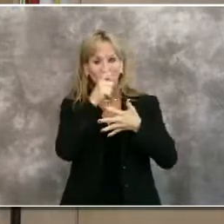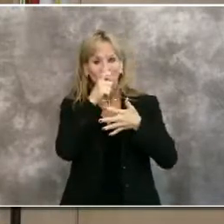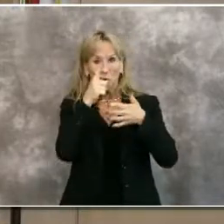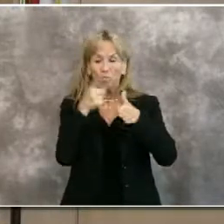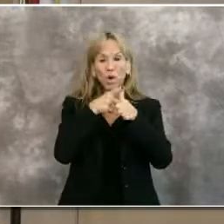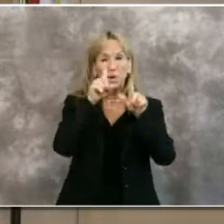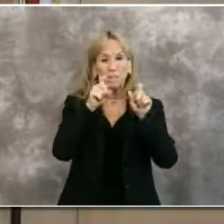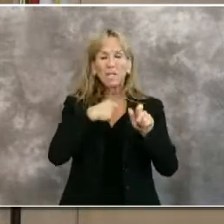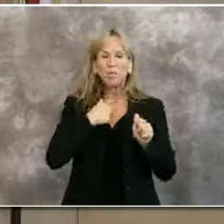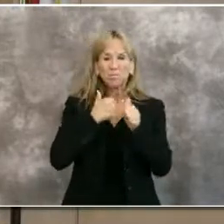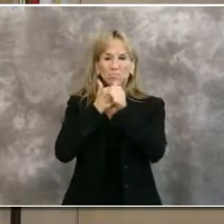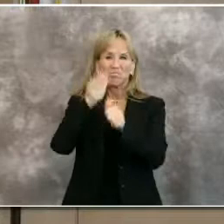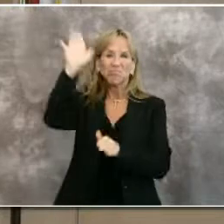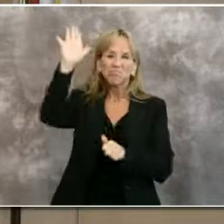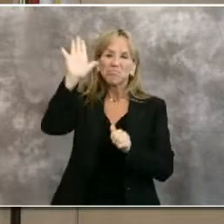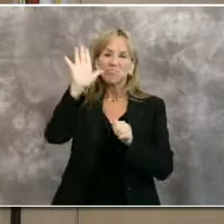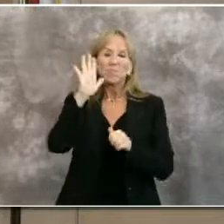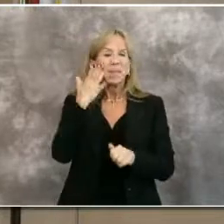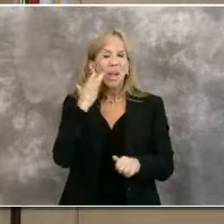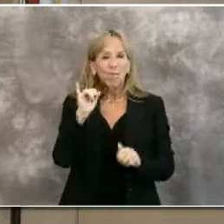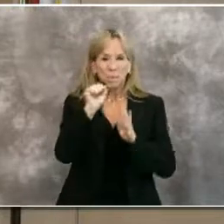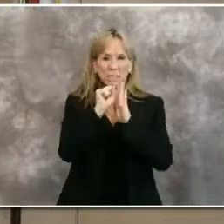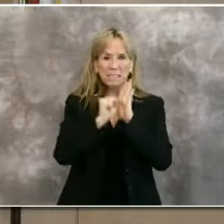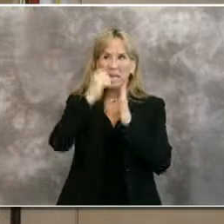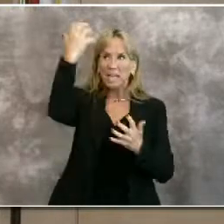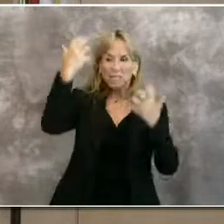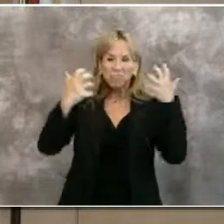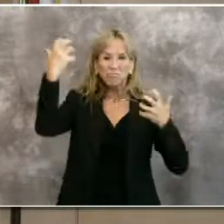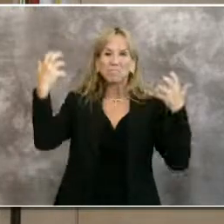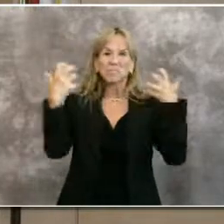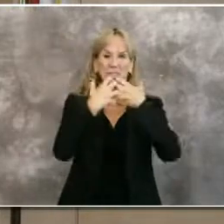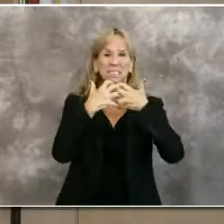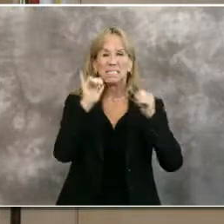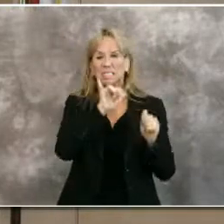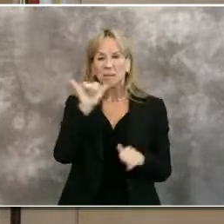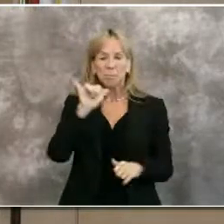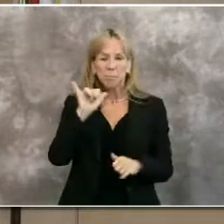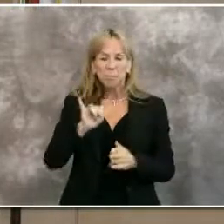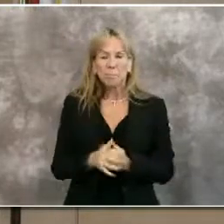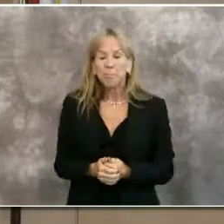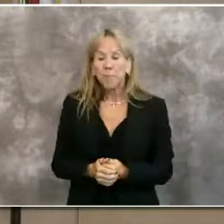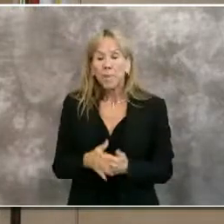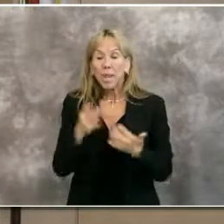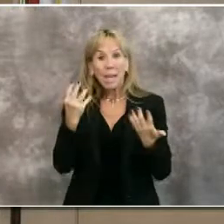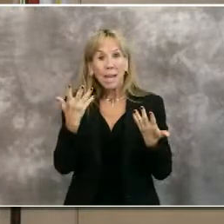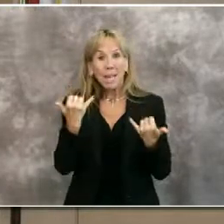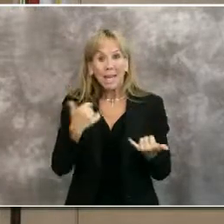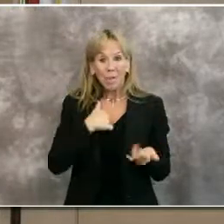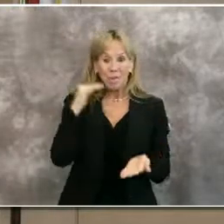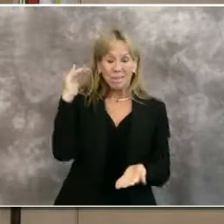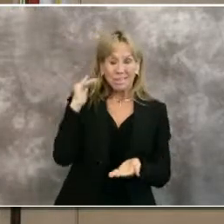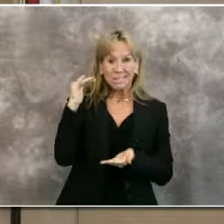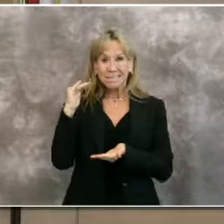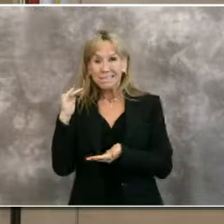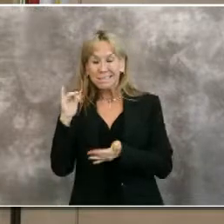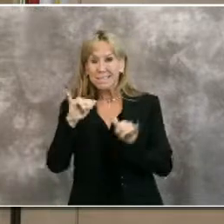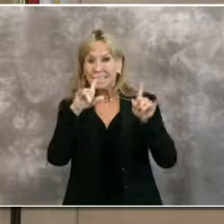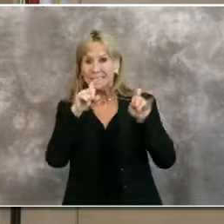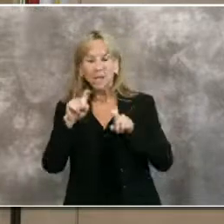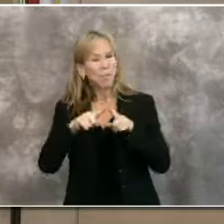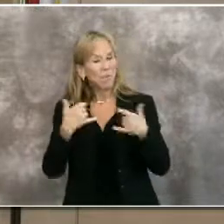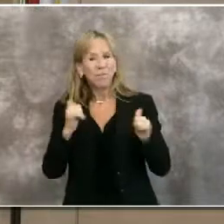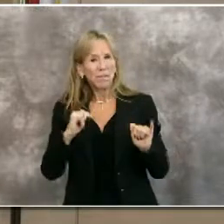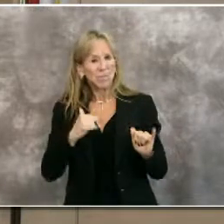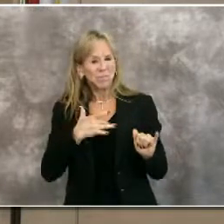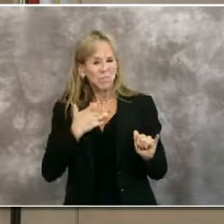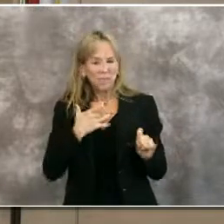we might overall be testing less number, we still feel that we are able to continue to